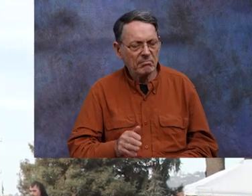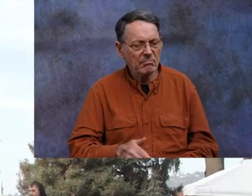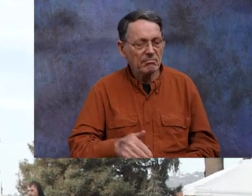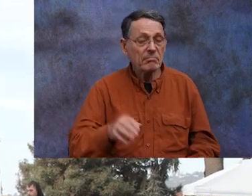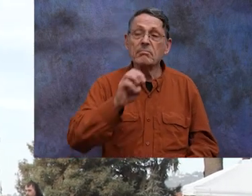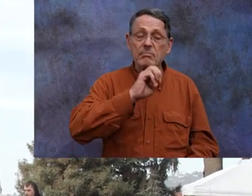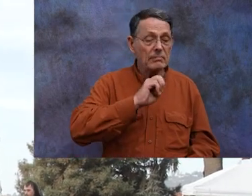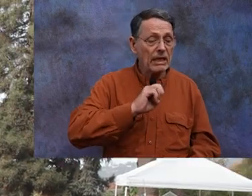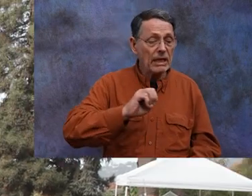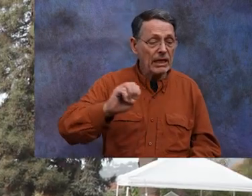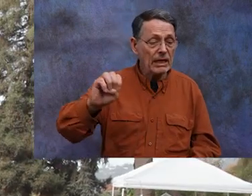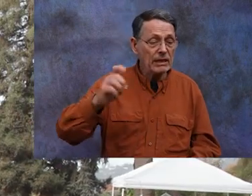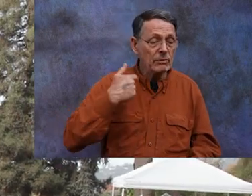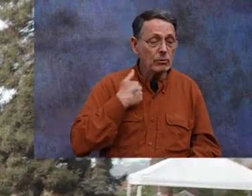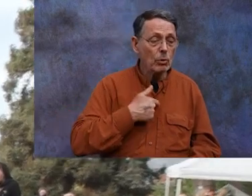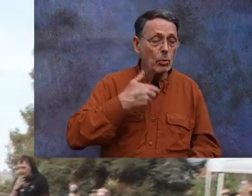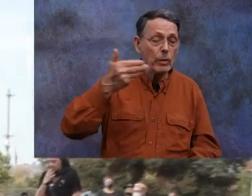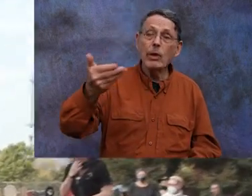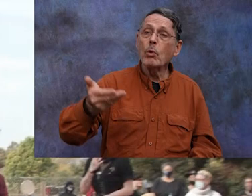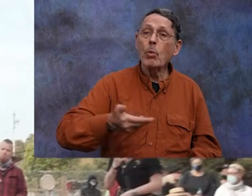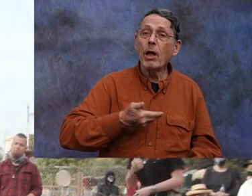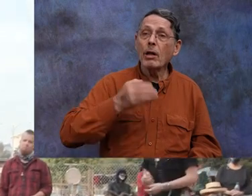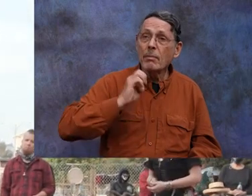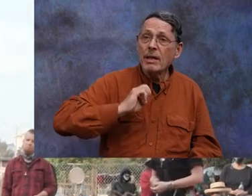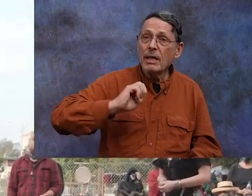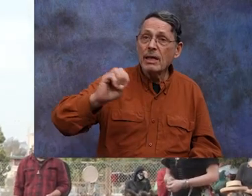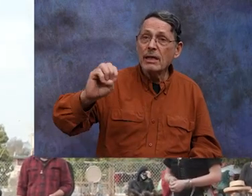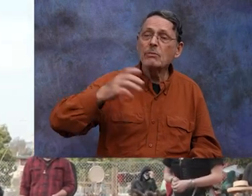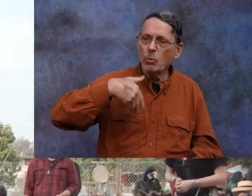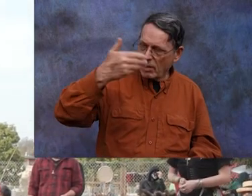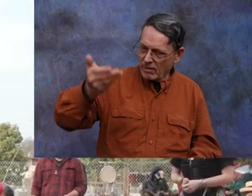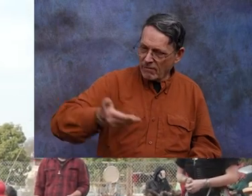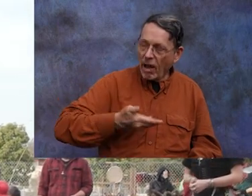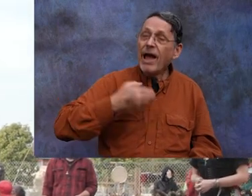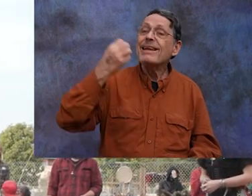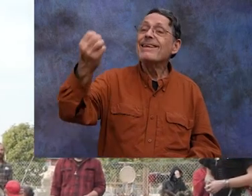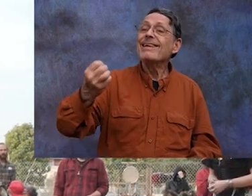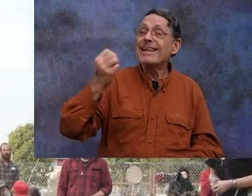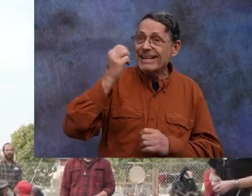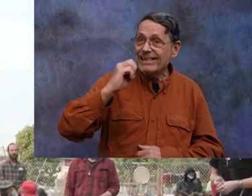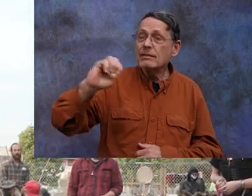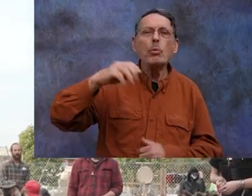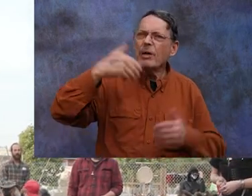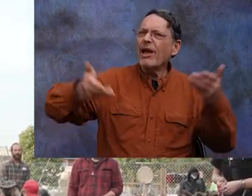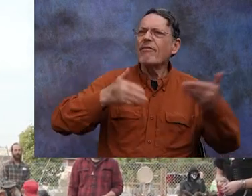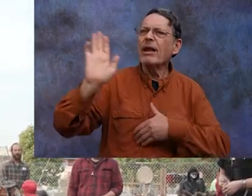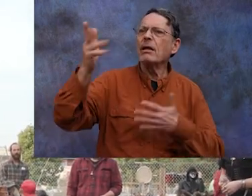East, we welcome East. We invite East, we invite air.